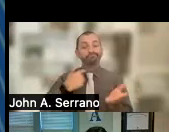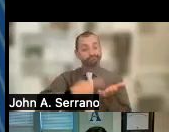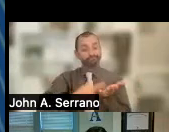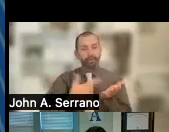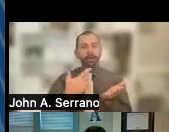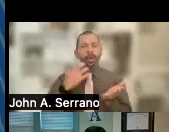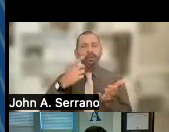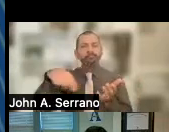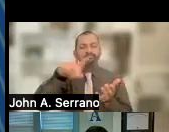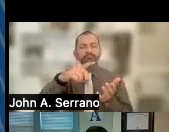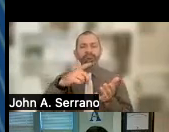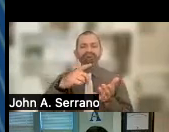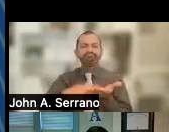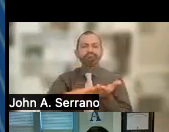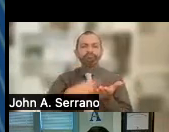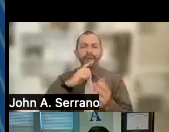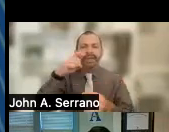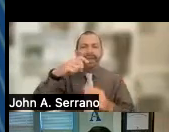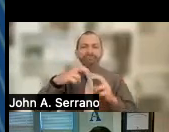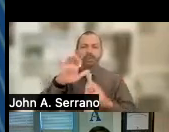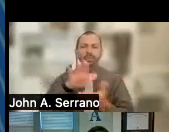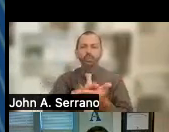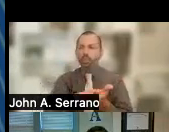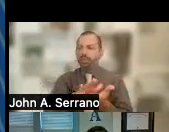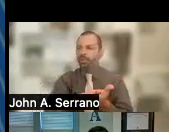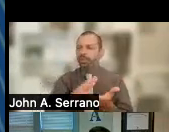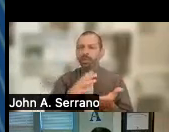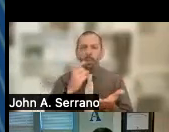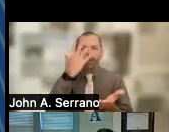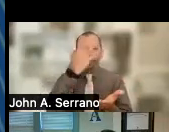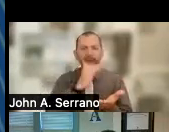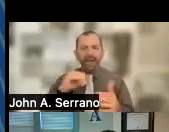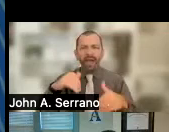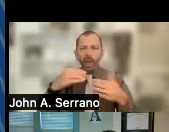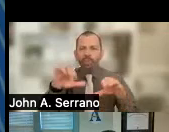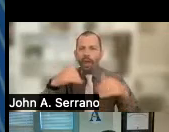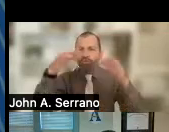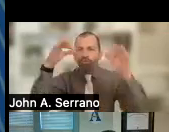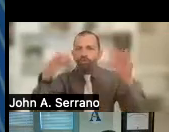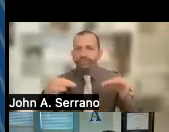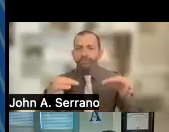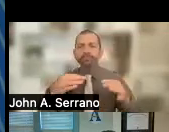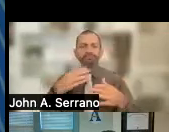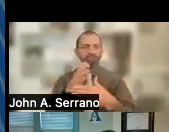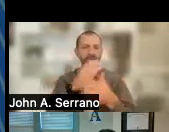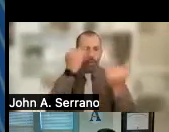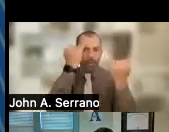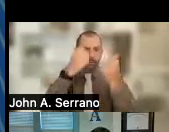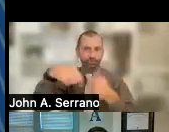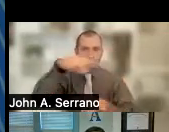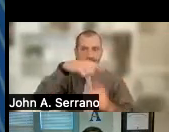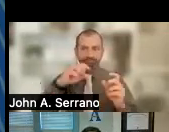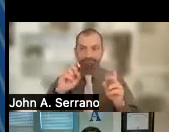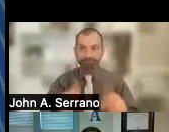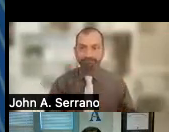We are going to go back out into those breakout groups and think about the needs for your school. How are you